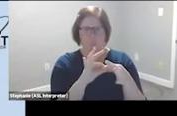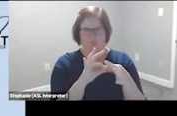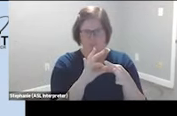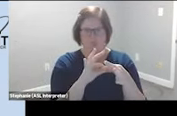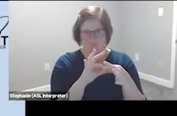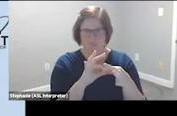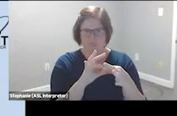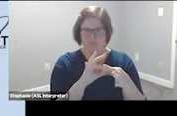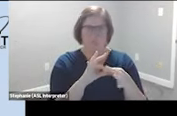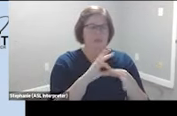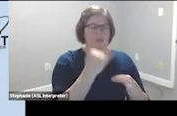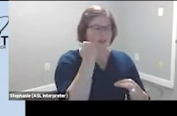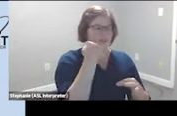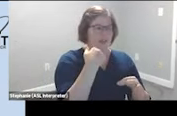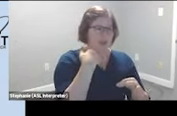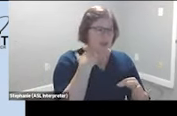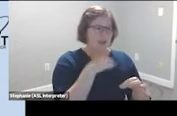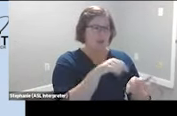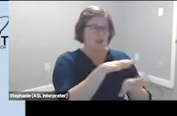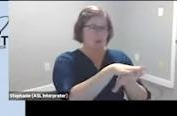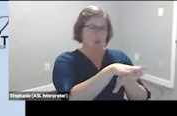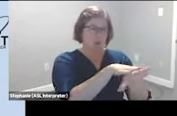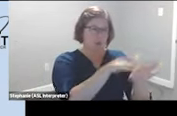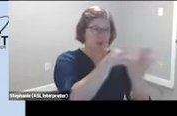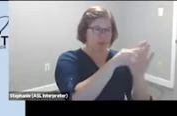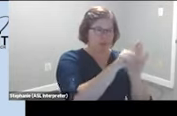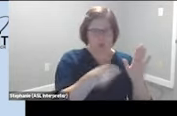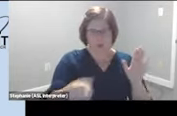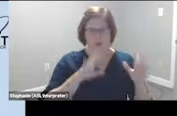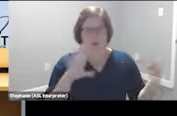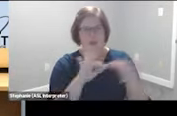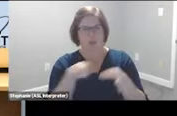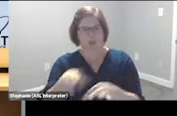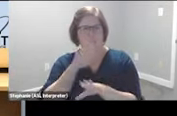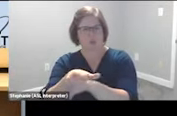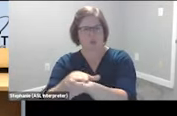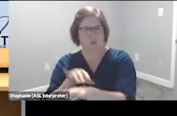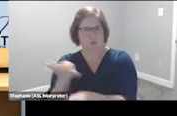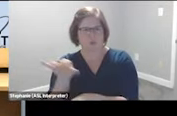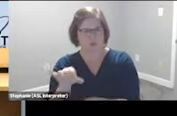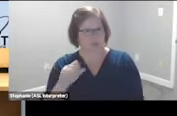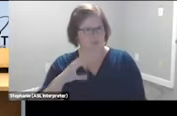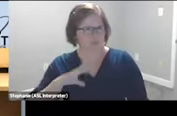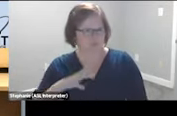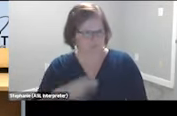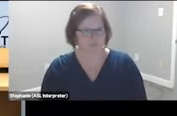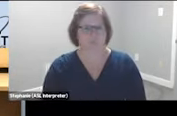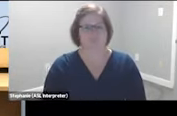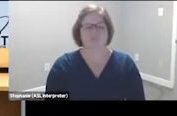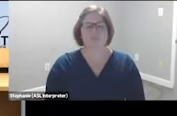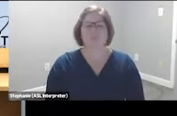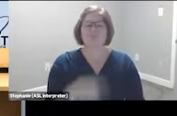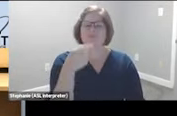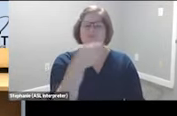down the video, one can see how objects move, and planetary motion is just one example. This next picture, again, kind